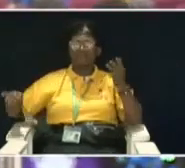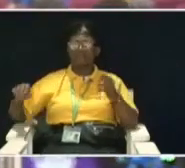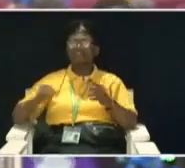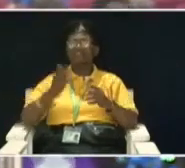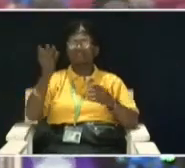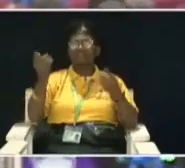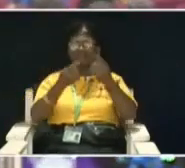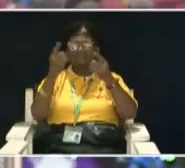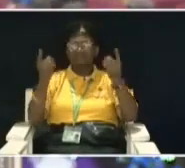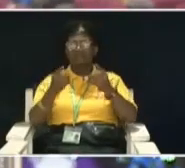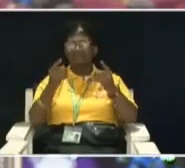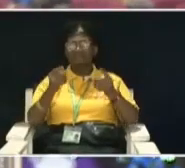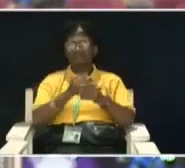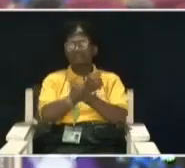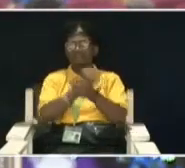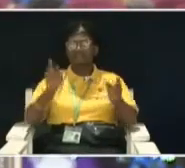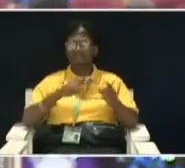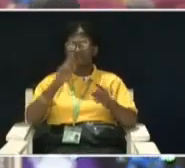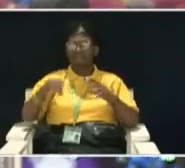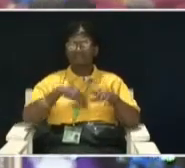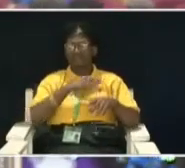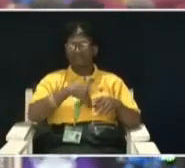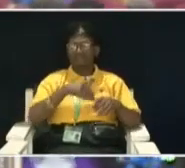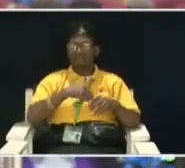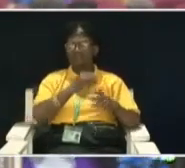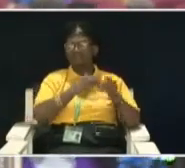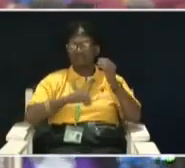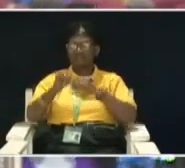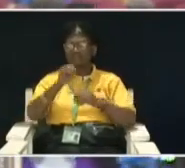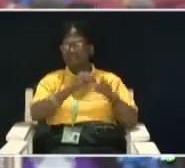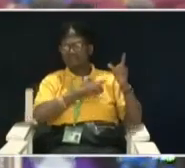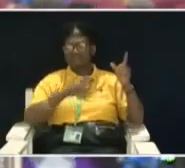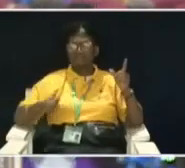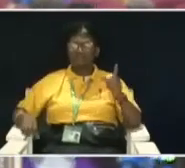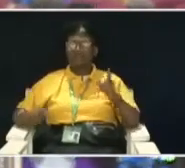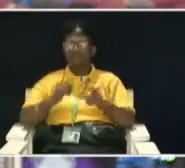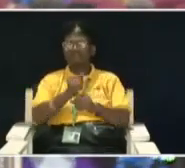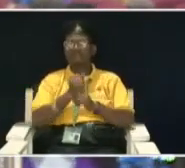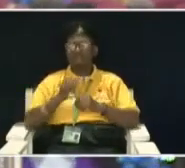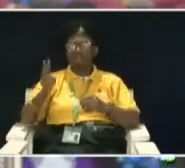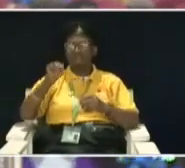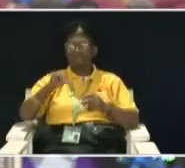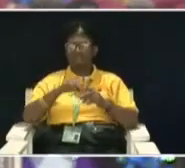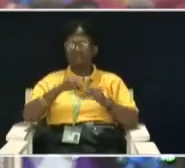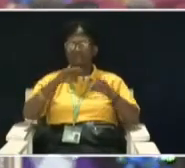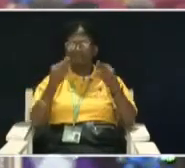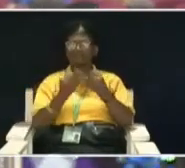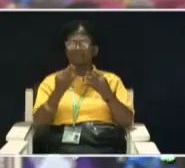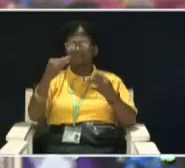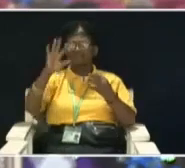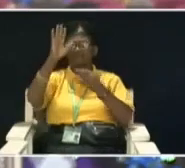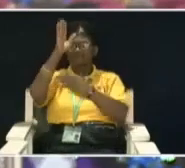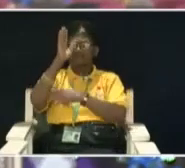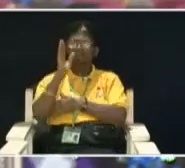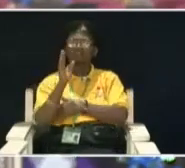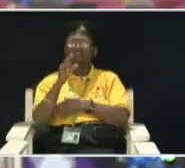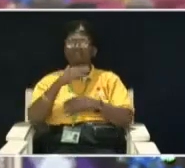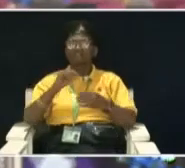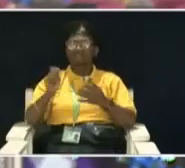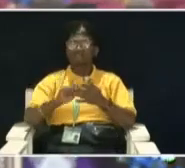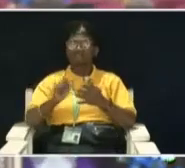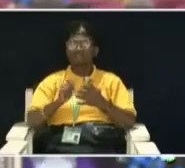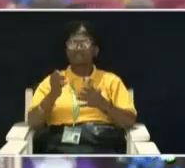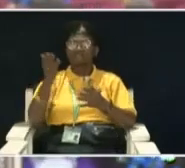sins. Save their souls, O Lord. Receive them into the family of God and write